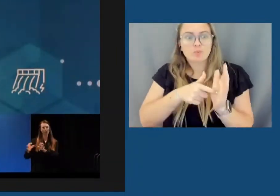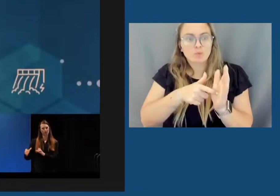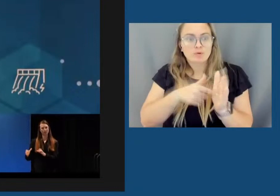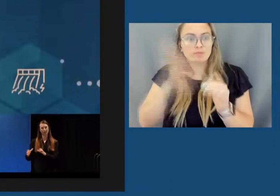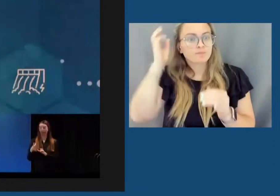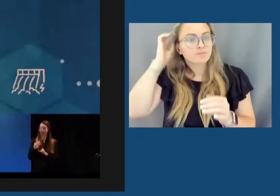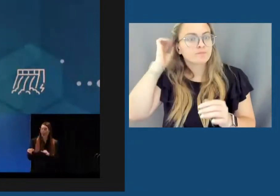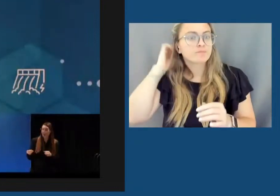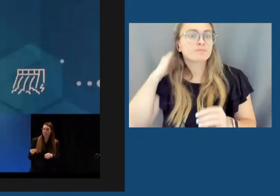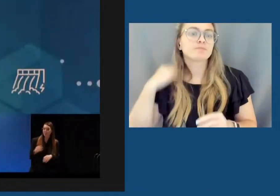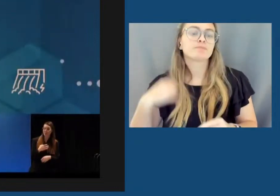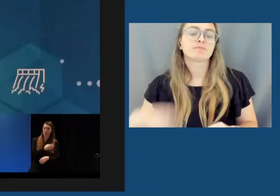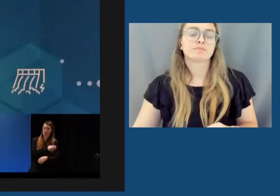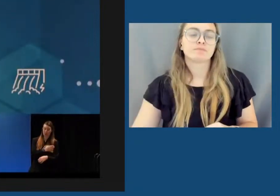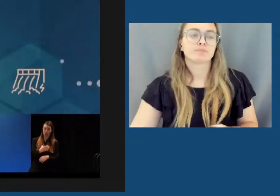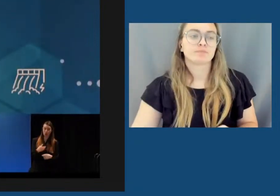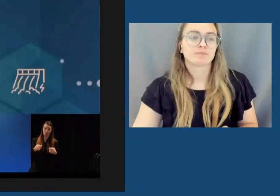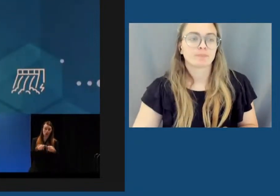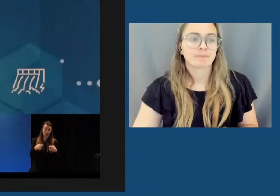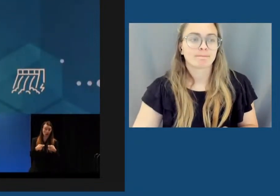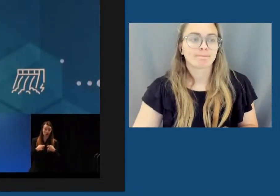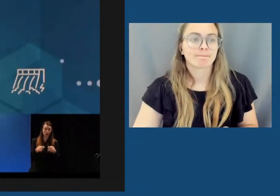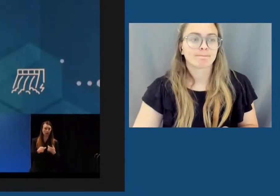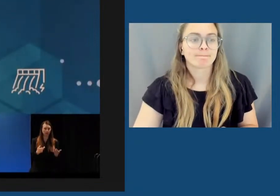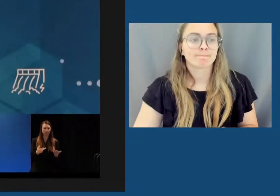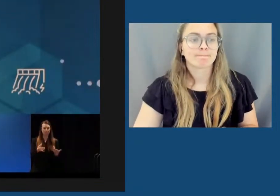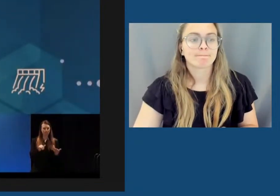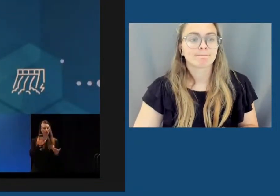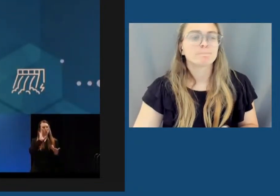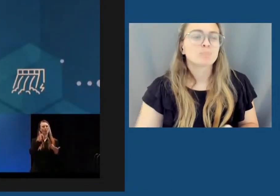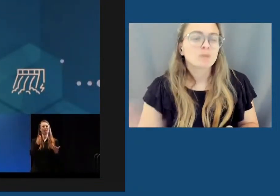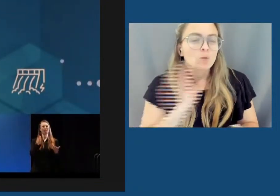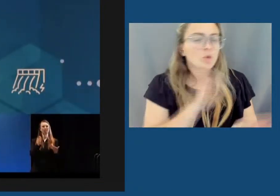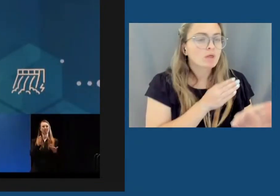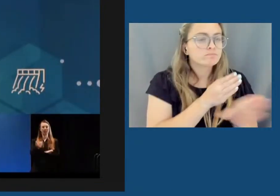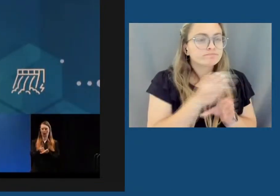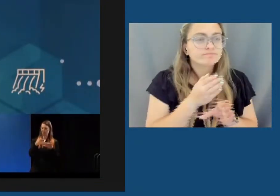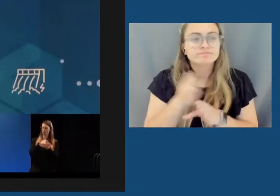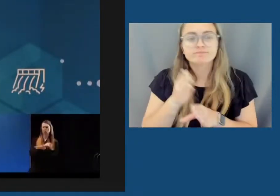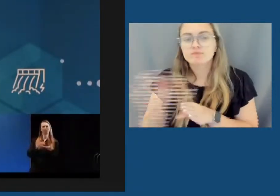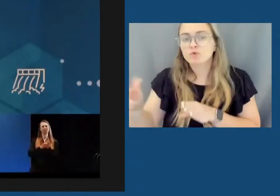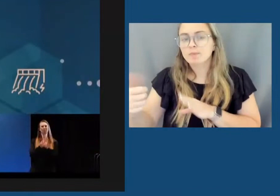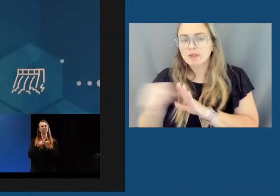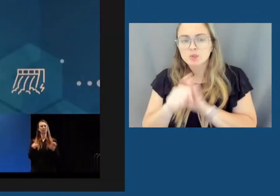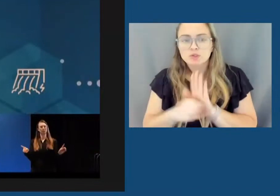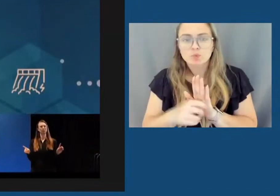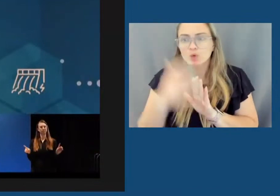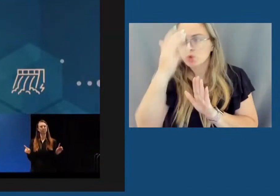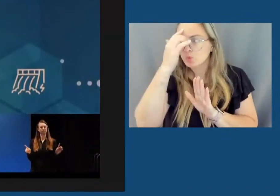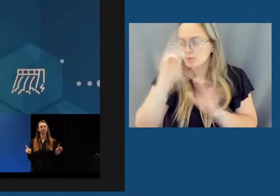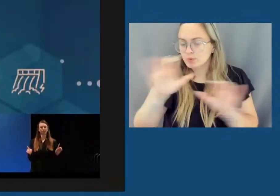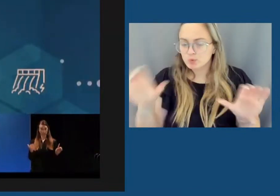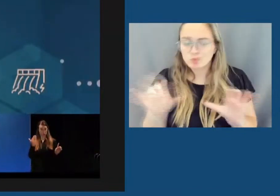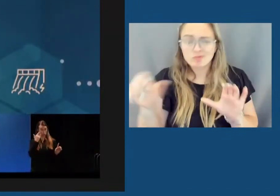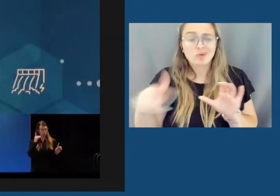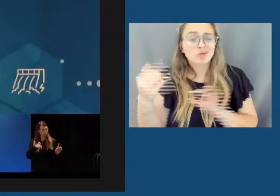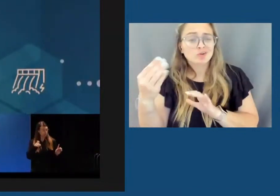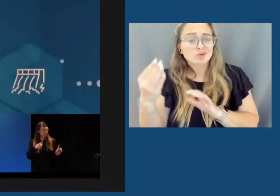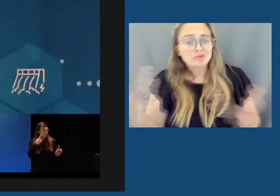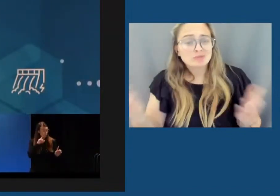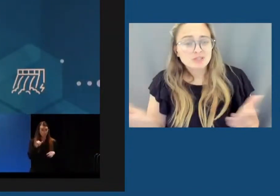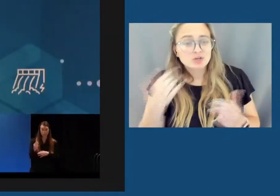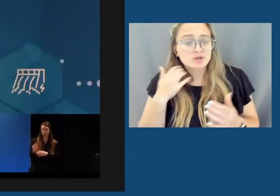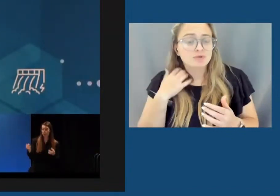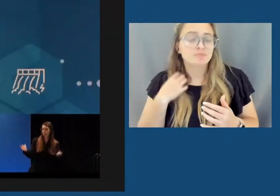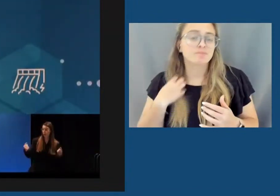will differentiate us from the other states. So we know what we need to deliver for these jobs that come here, clean